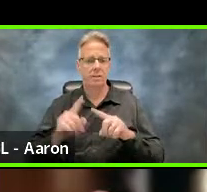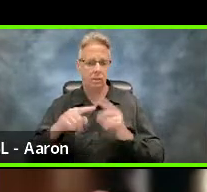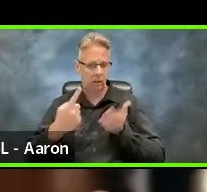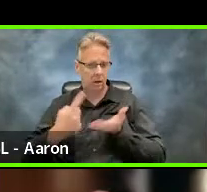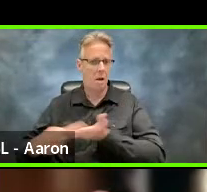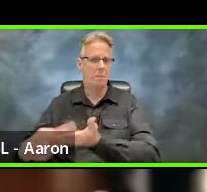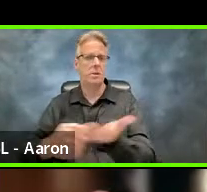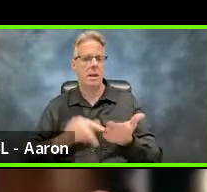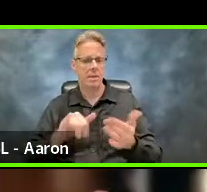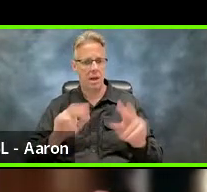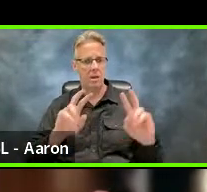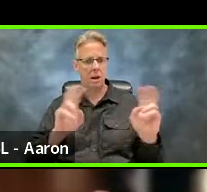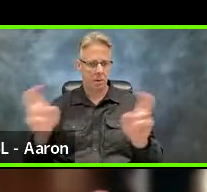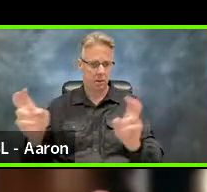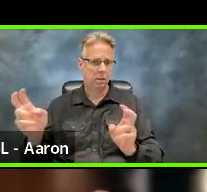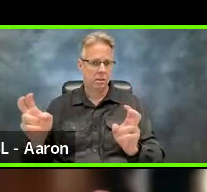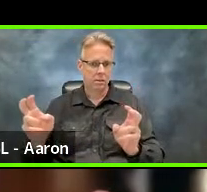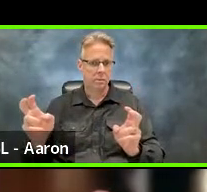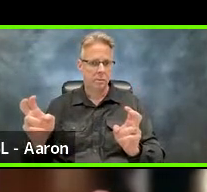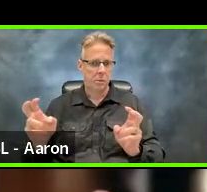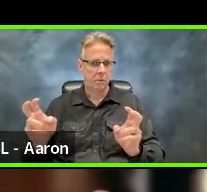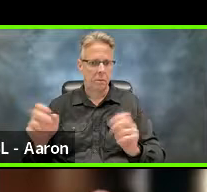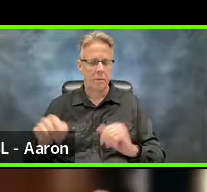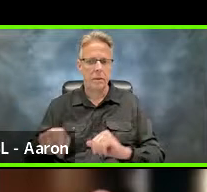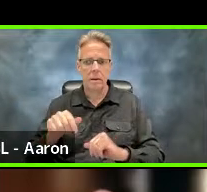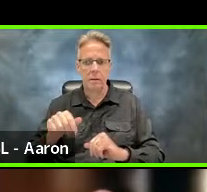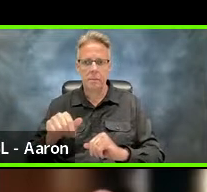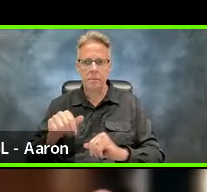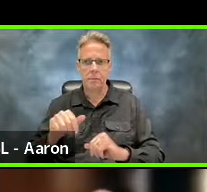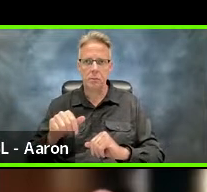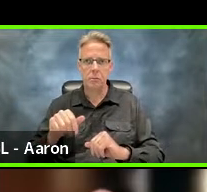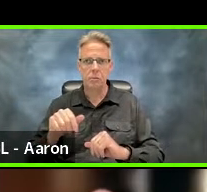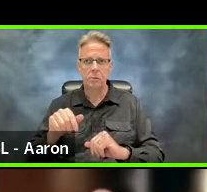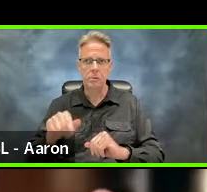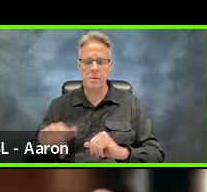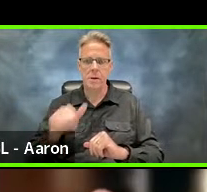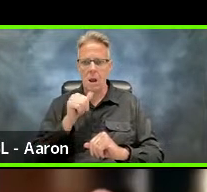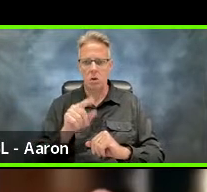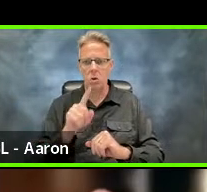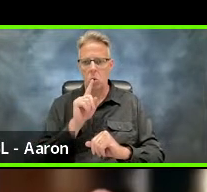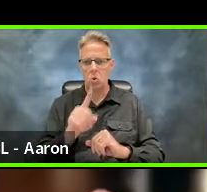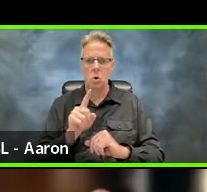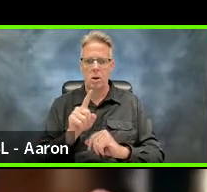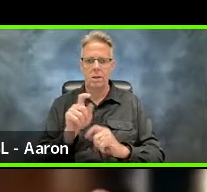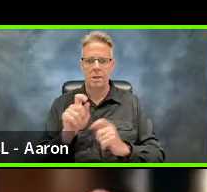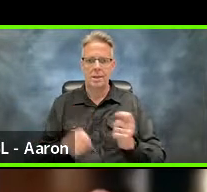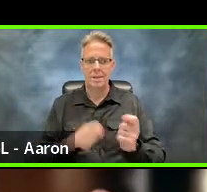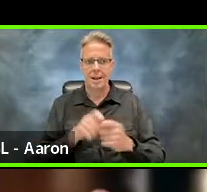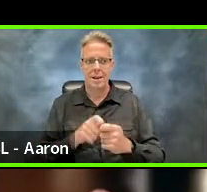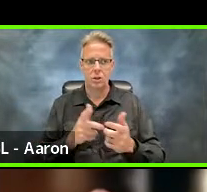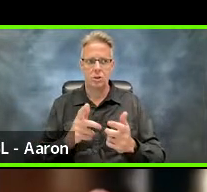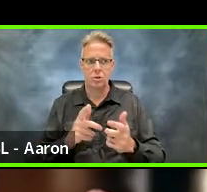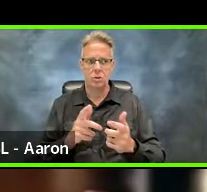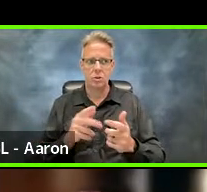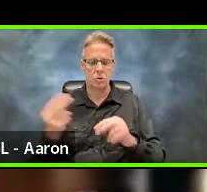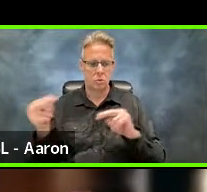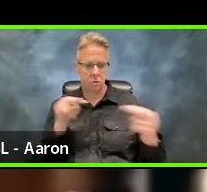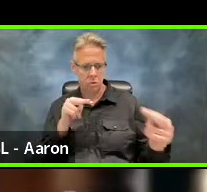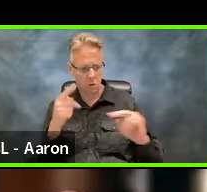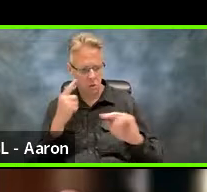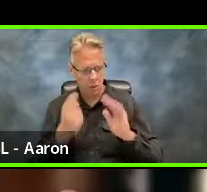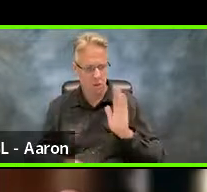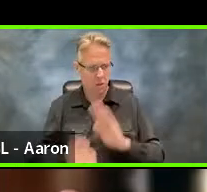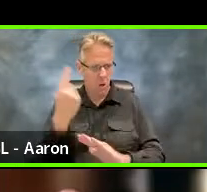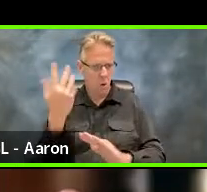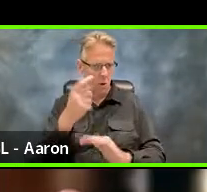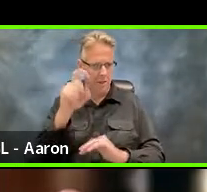that don't automatically kind of marry to each other, to better understand what's the need